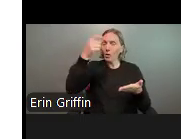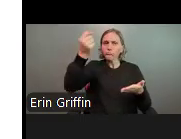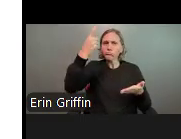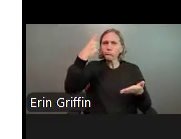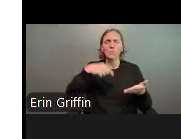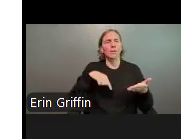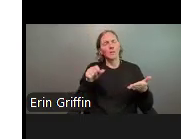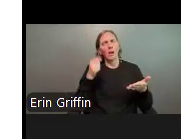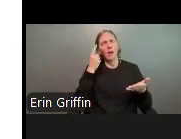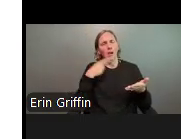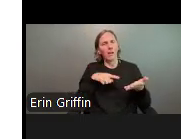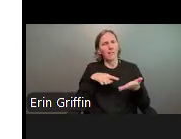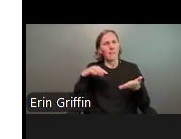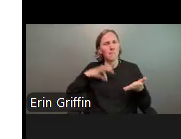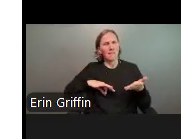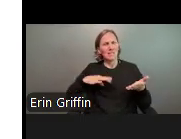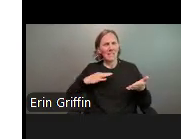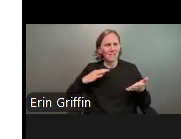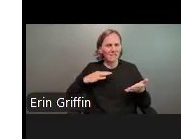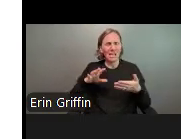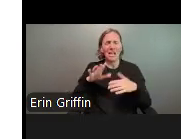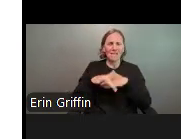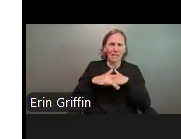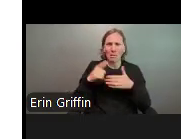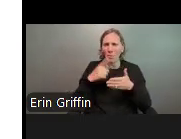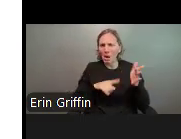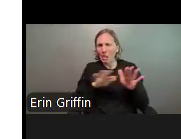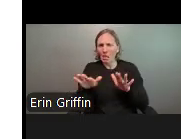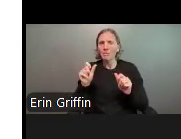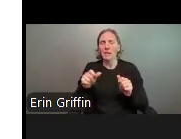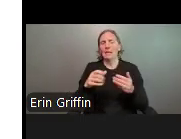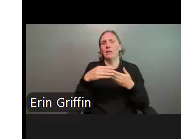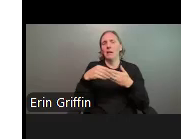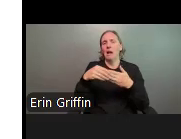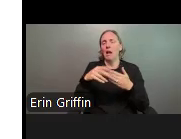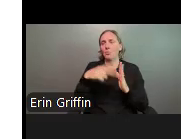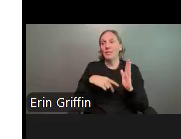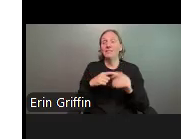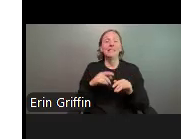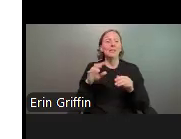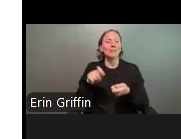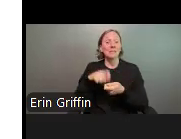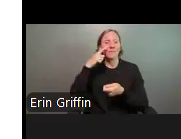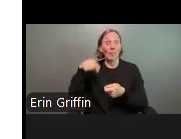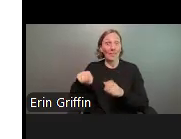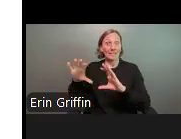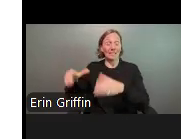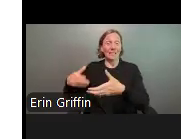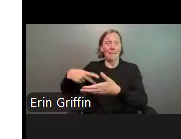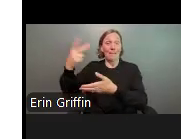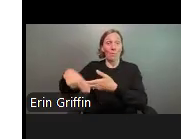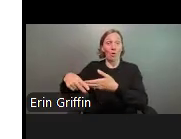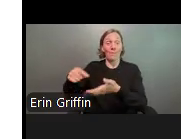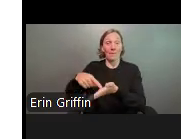of benefits available. And specific to this program, Our usual billing guide update that